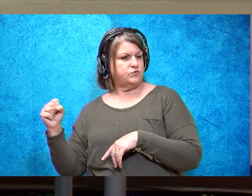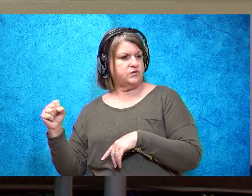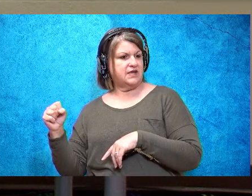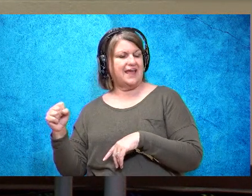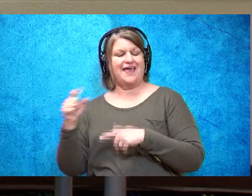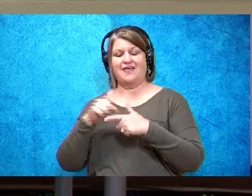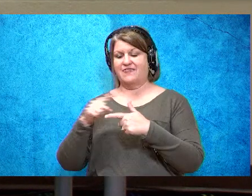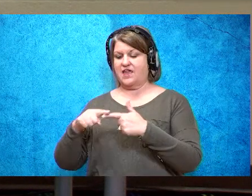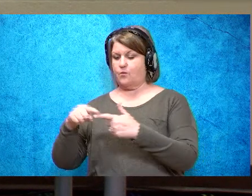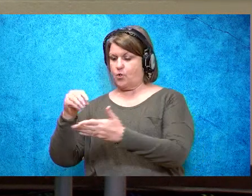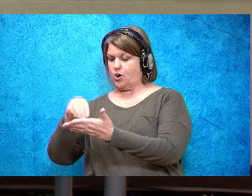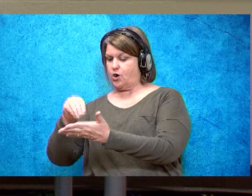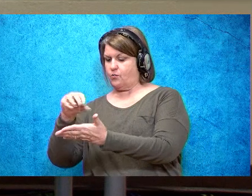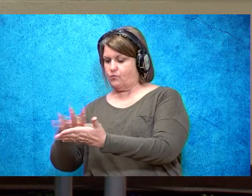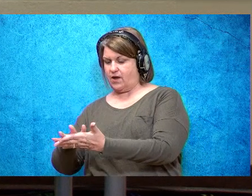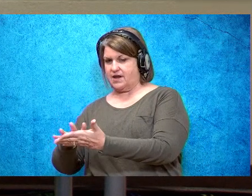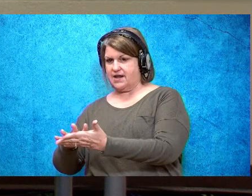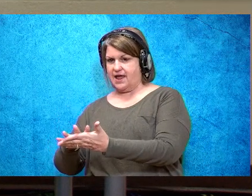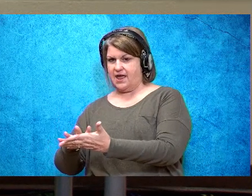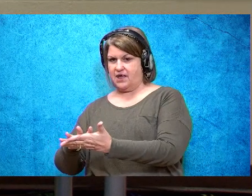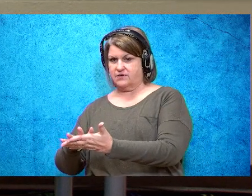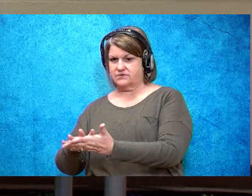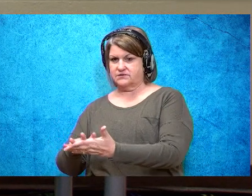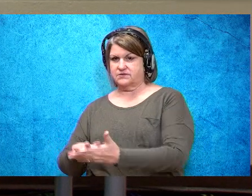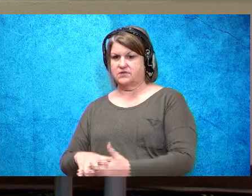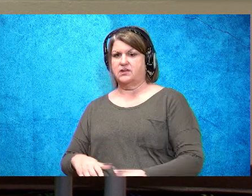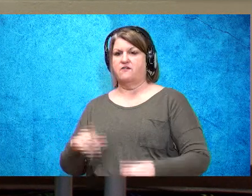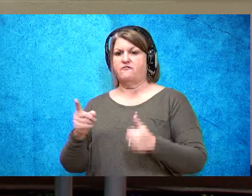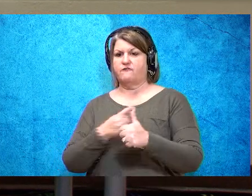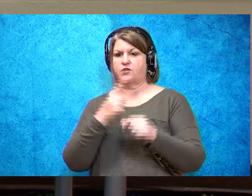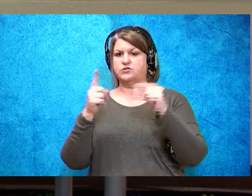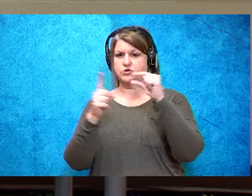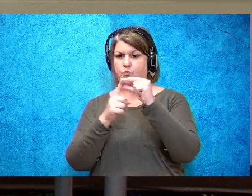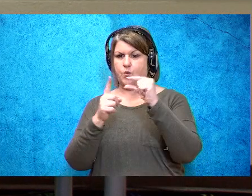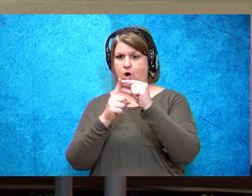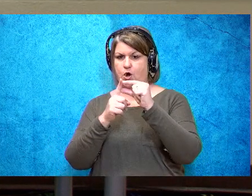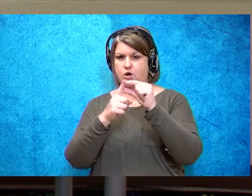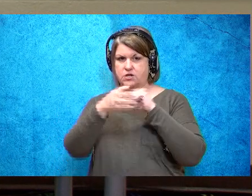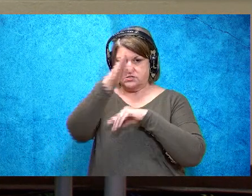the sounds that we hear. Listen to my first word. Shark.